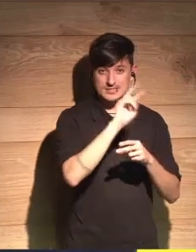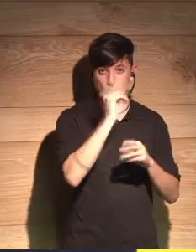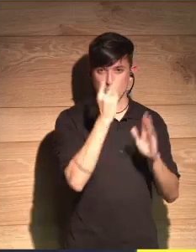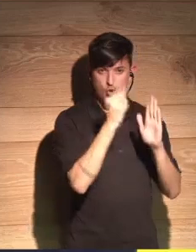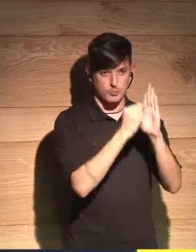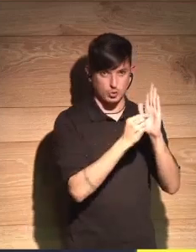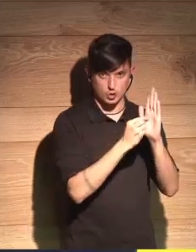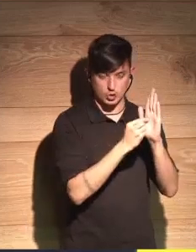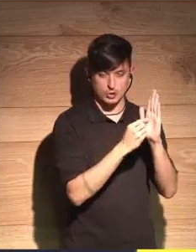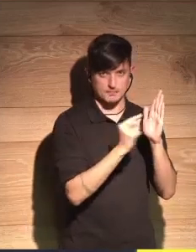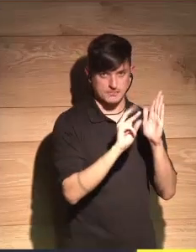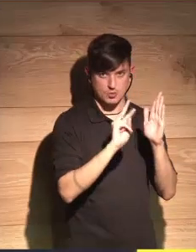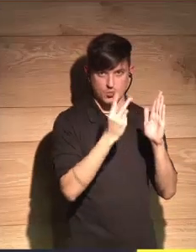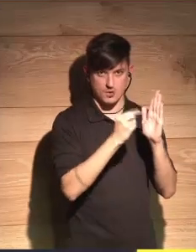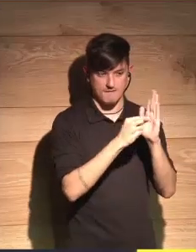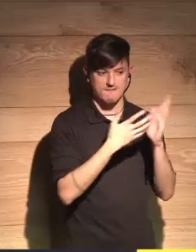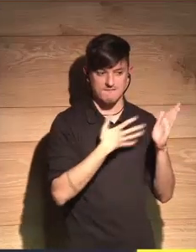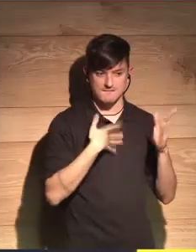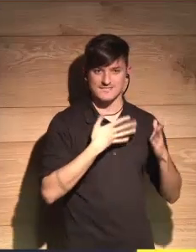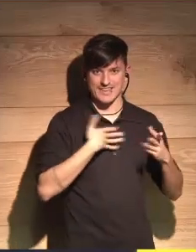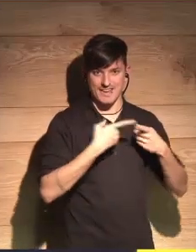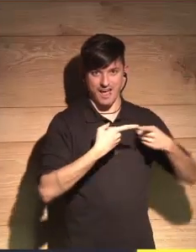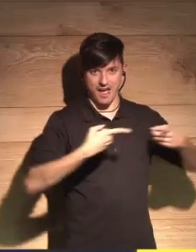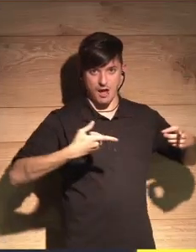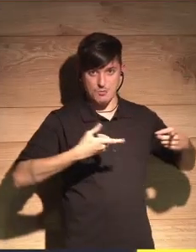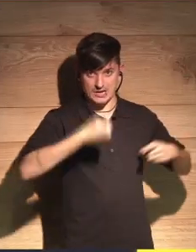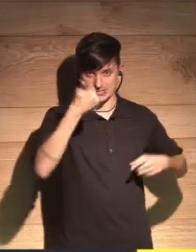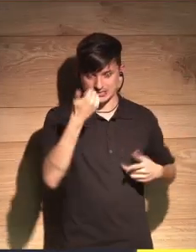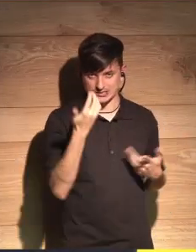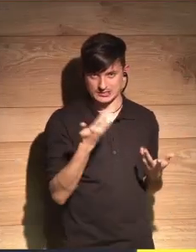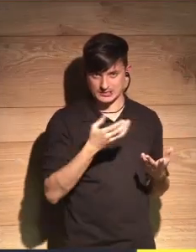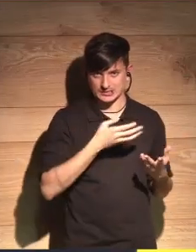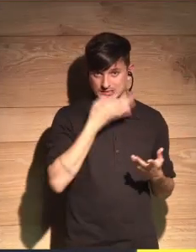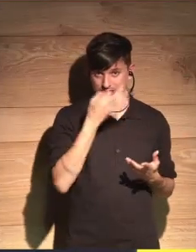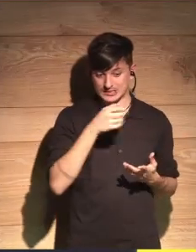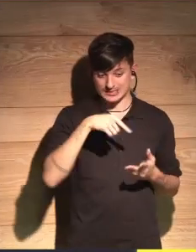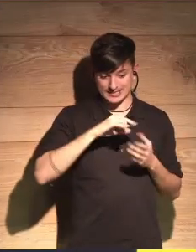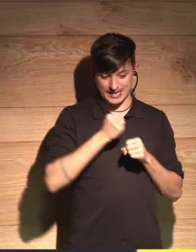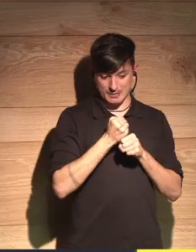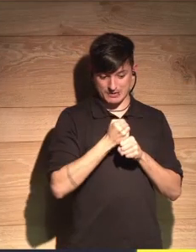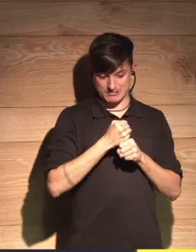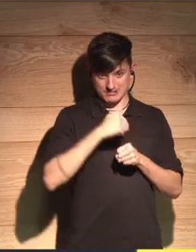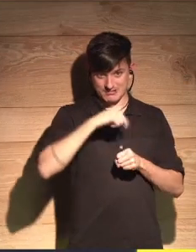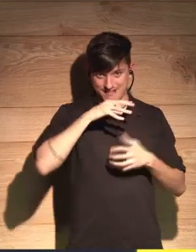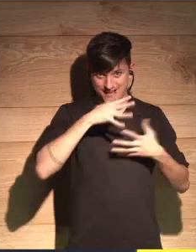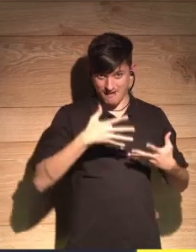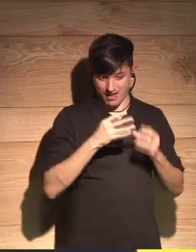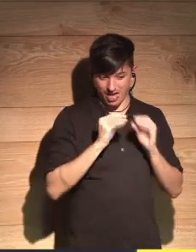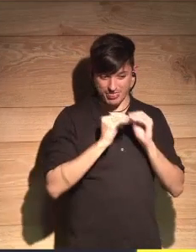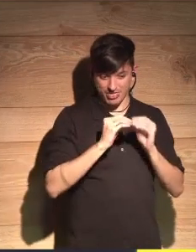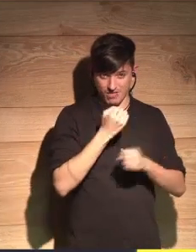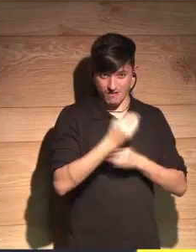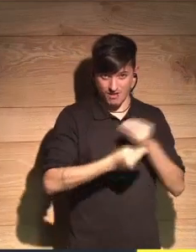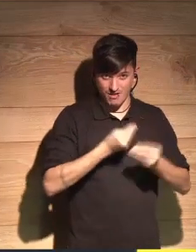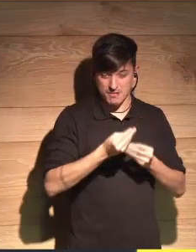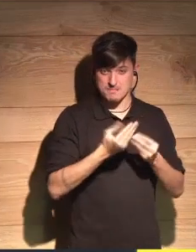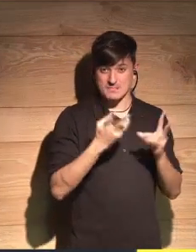goal as well. Second point I wanted to present is the work that